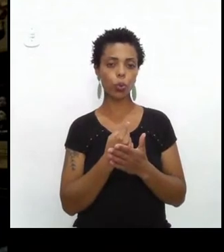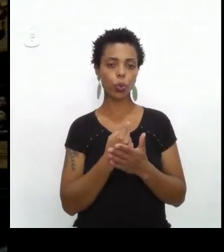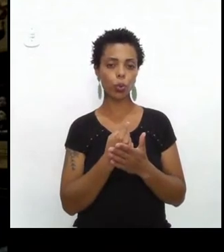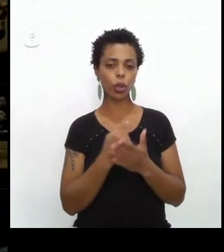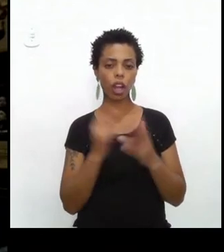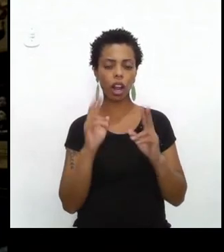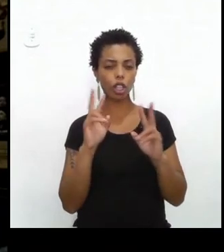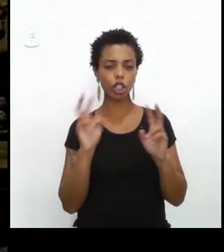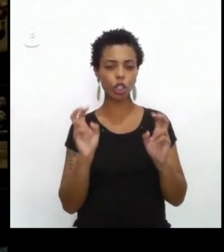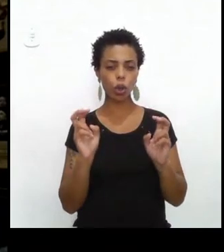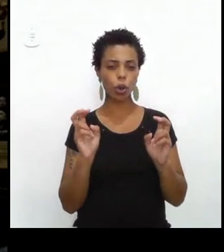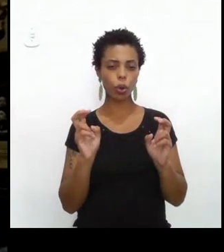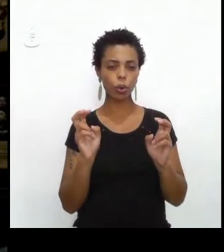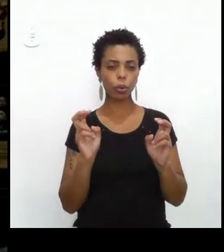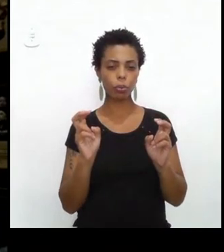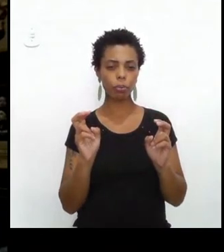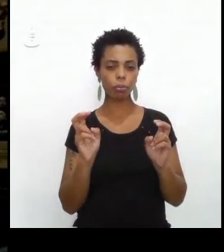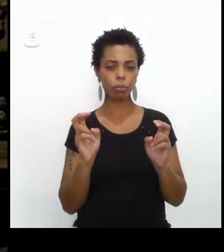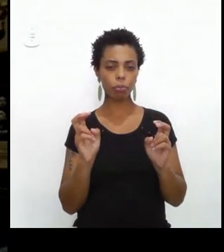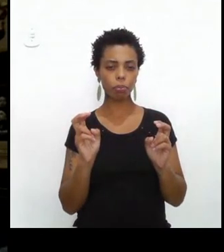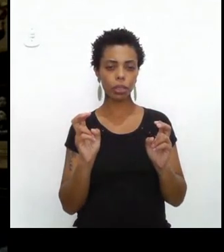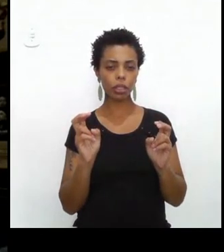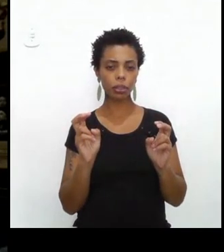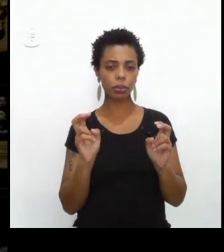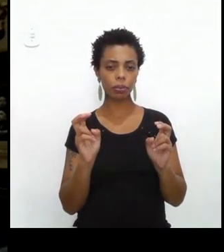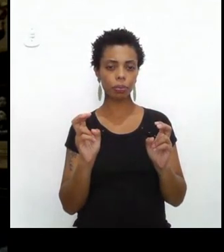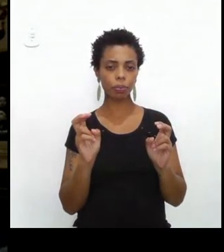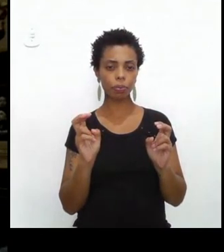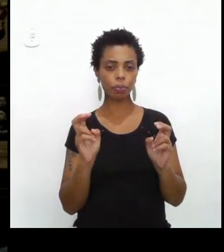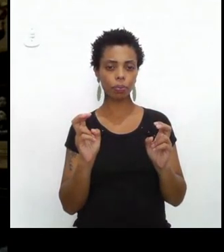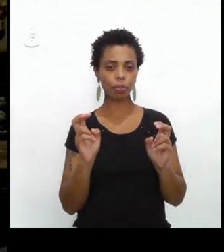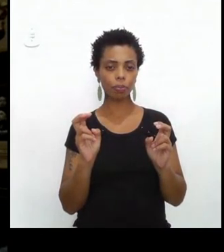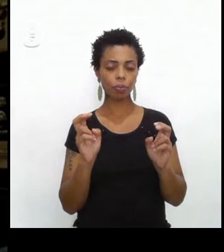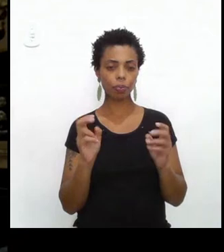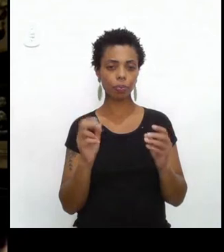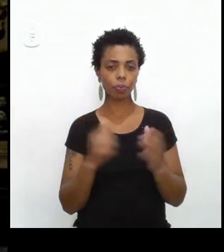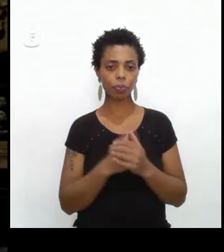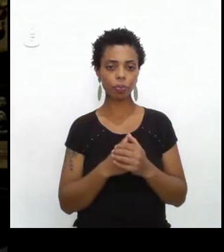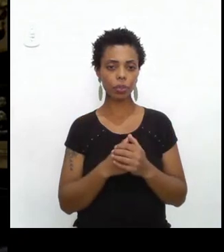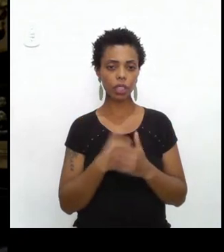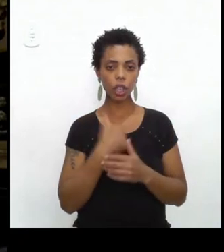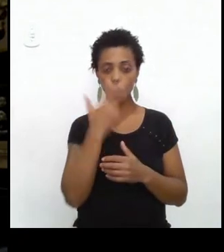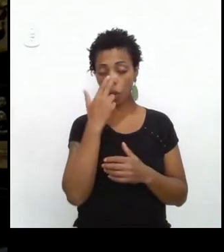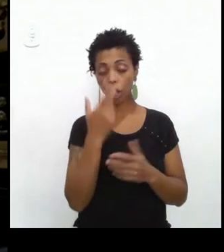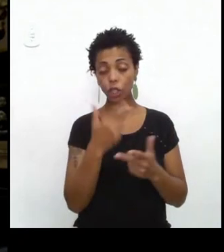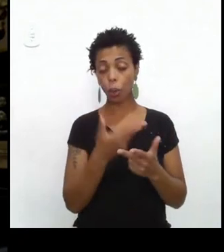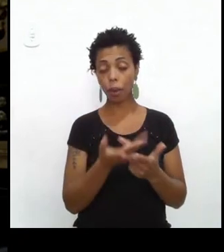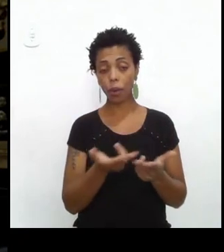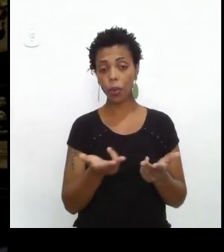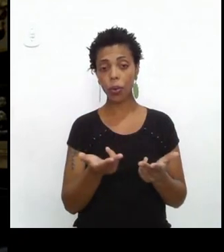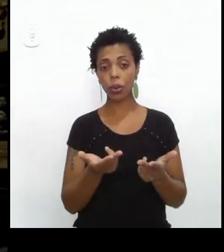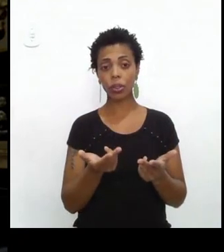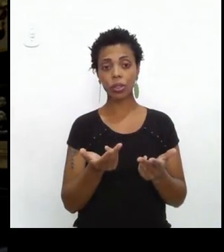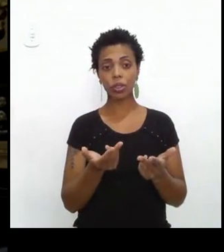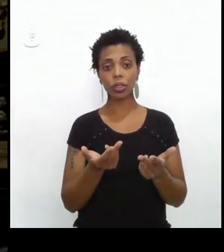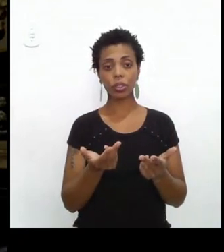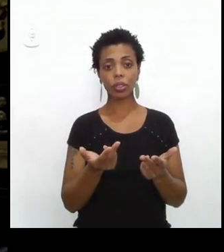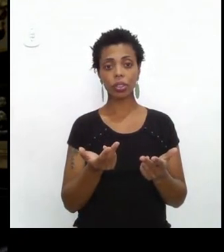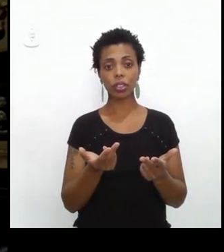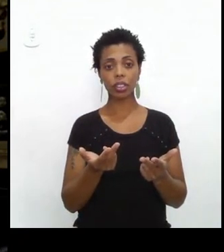o Misterio da técnica Art home in One Direction